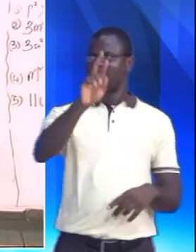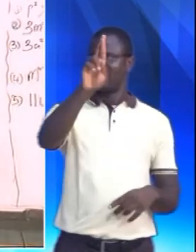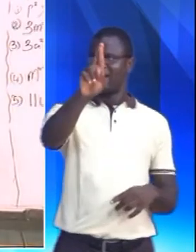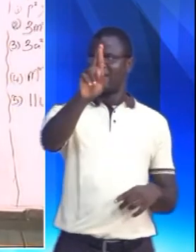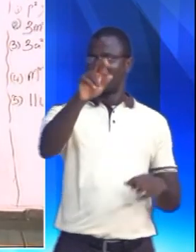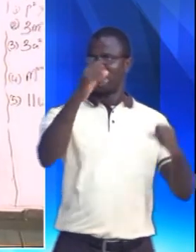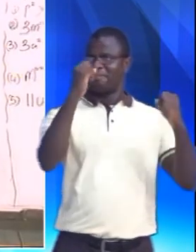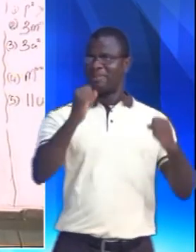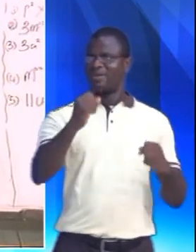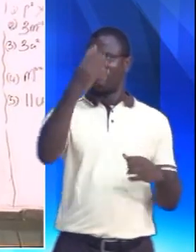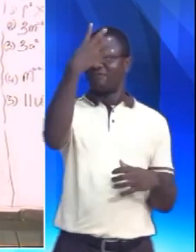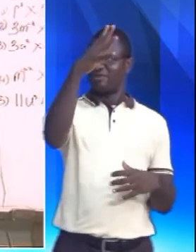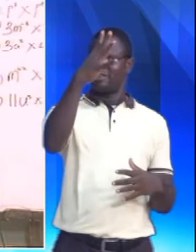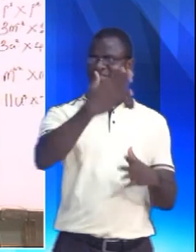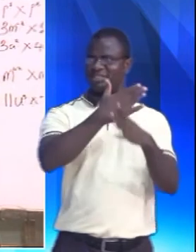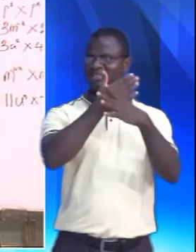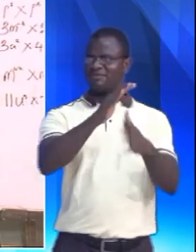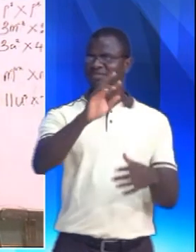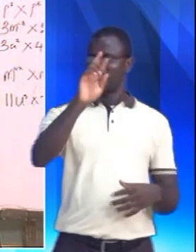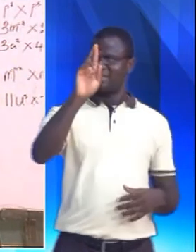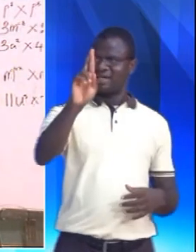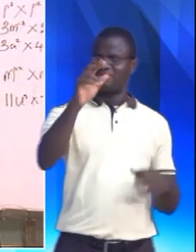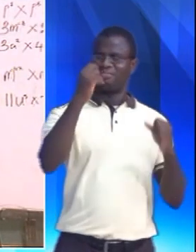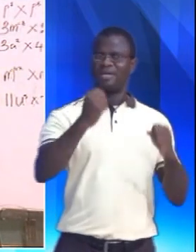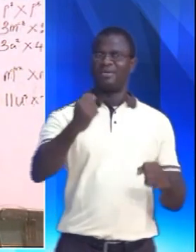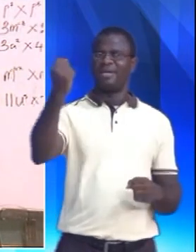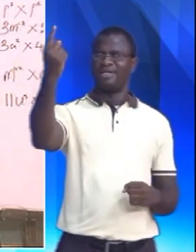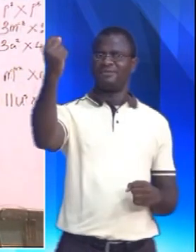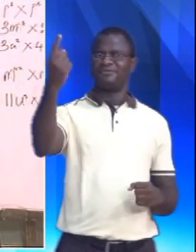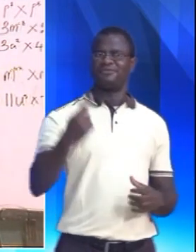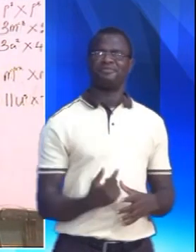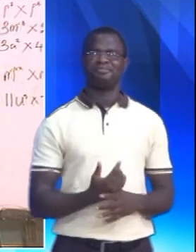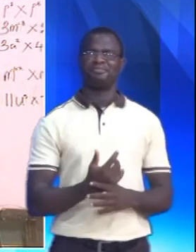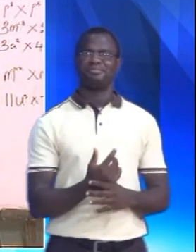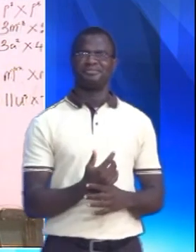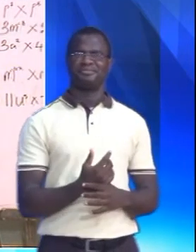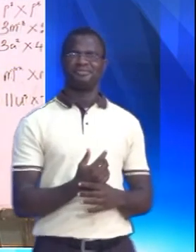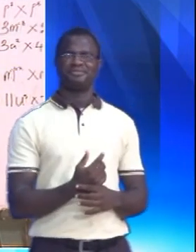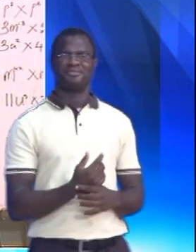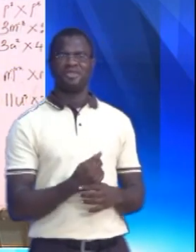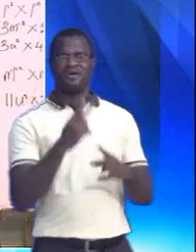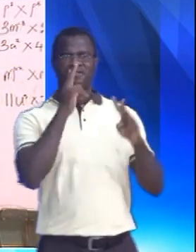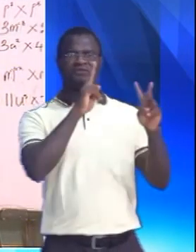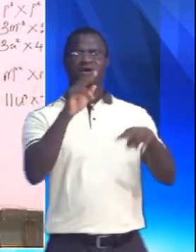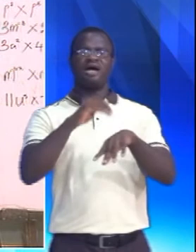you have 15 oranges and you have 3 children, and you are to divide 15